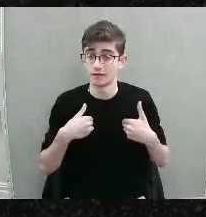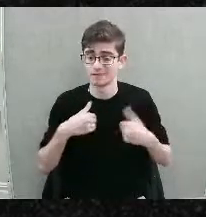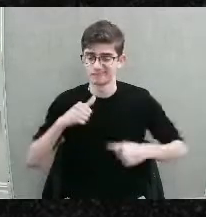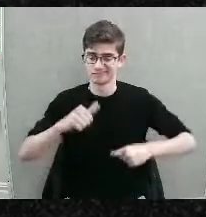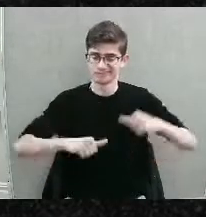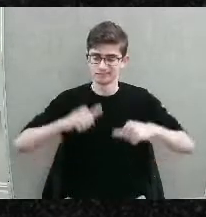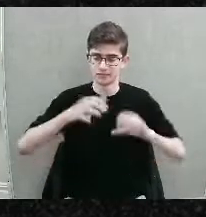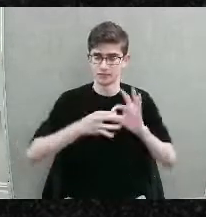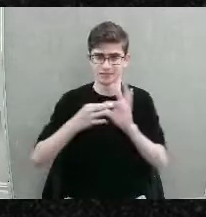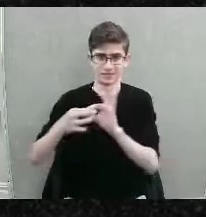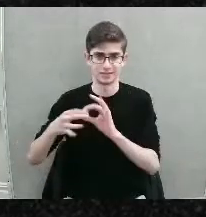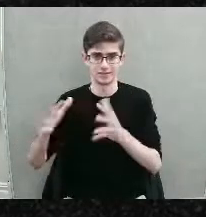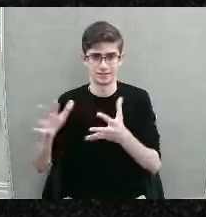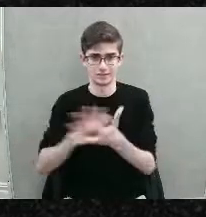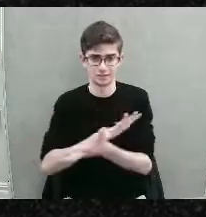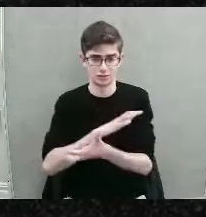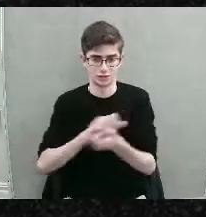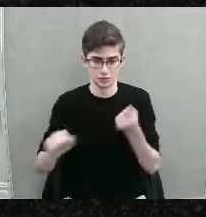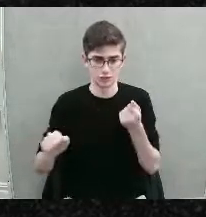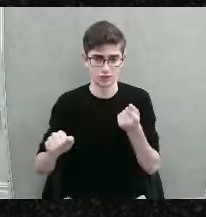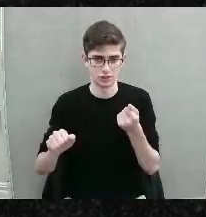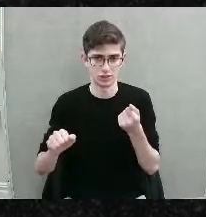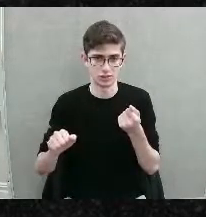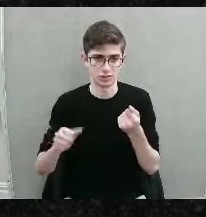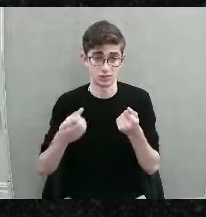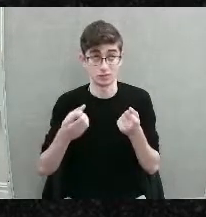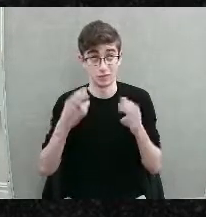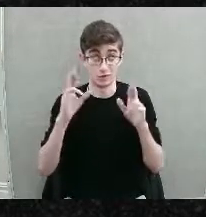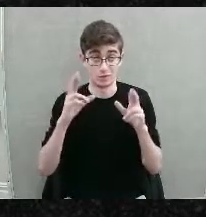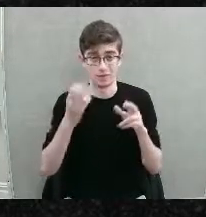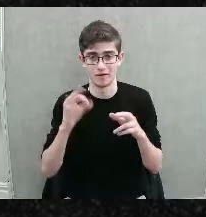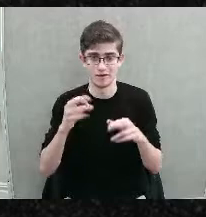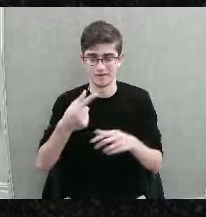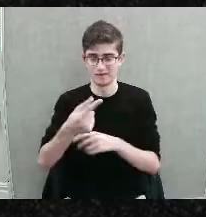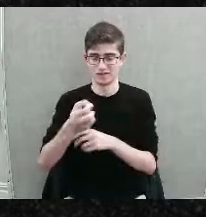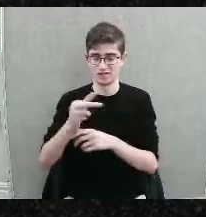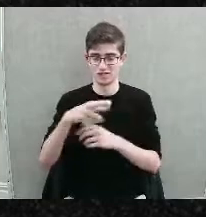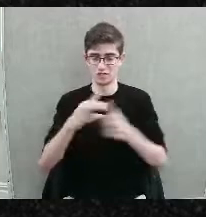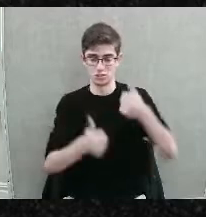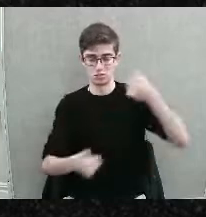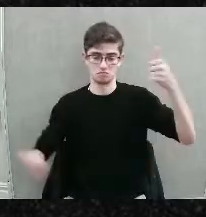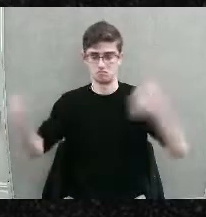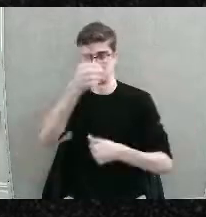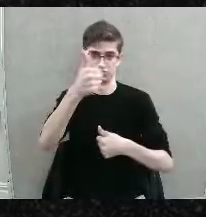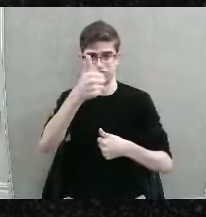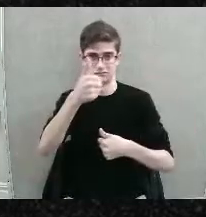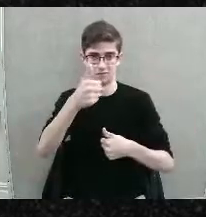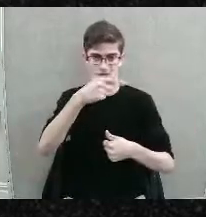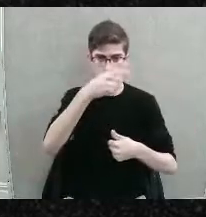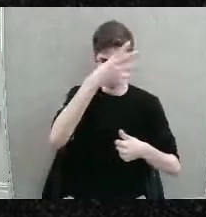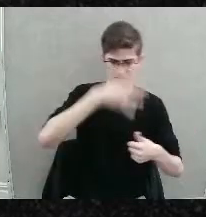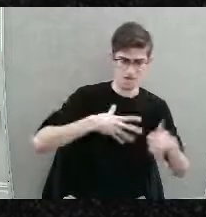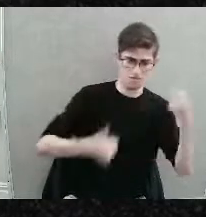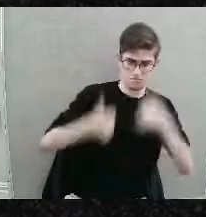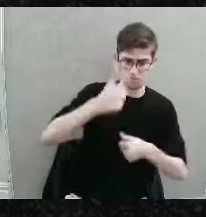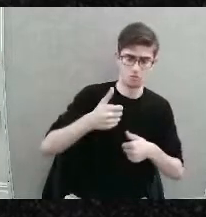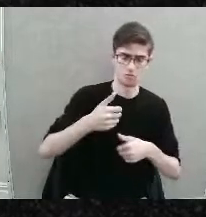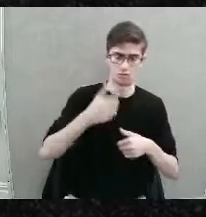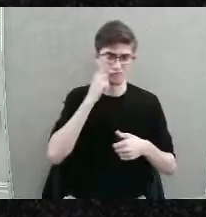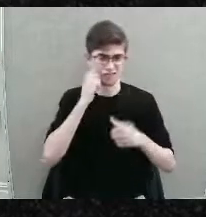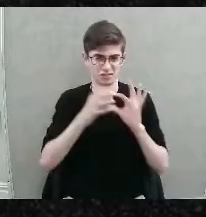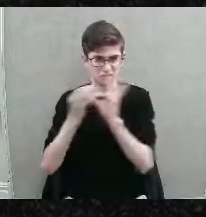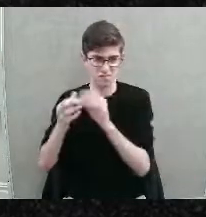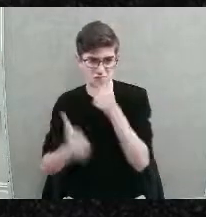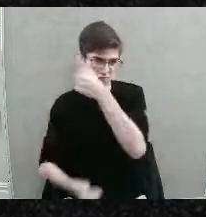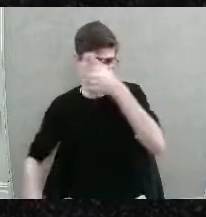the destruction, we hope the destruction, of gender hierarchies and generation hierarchies and racial hierarchies. So this